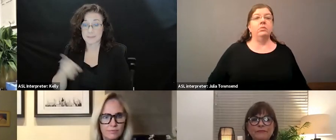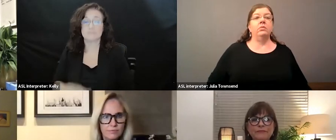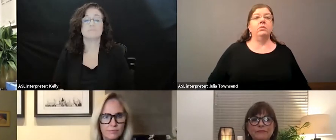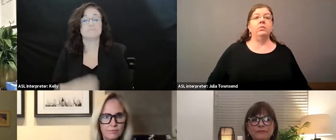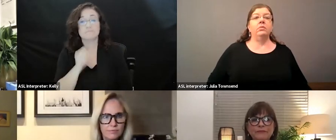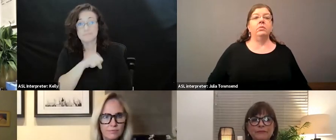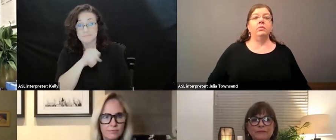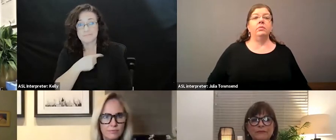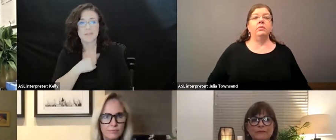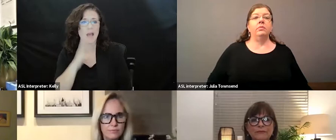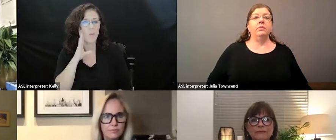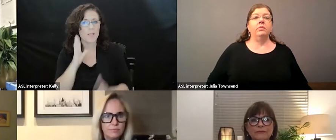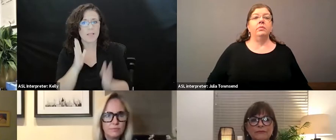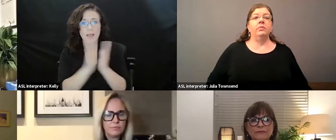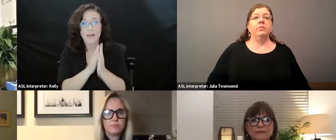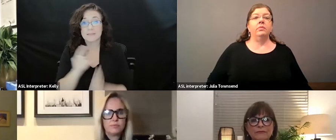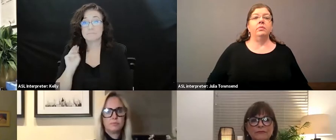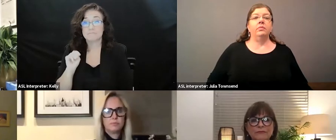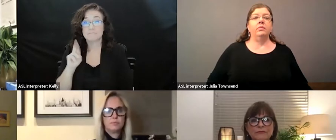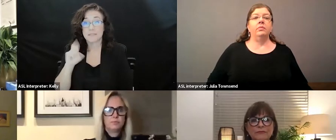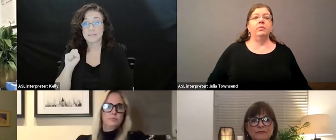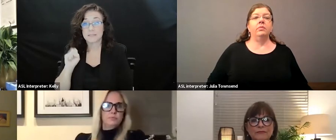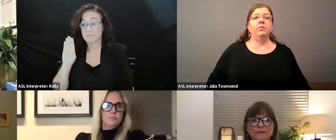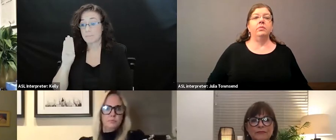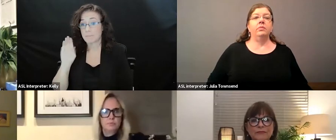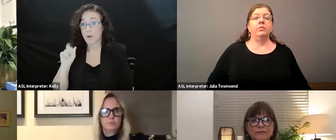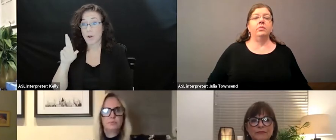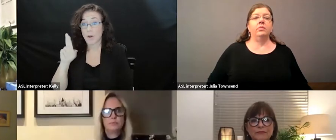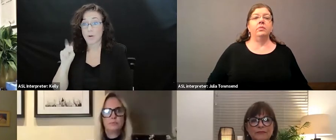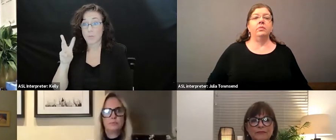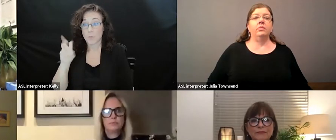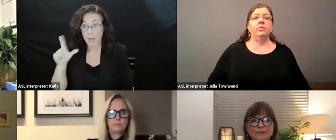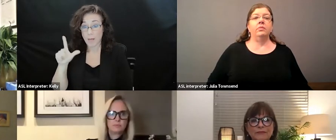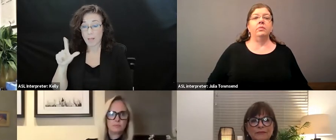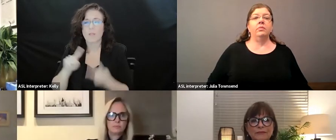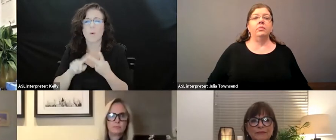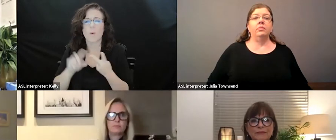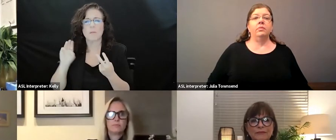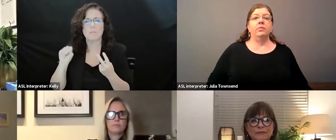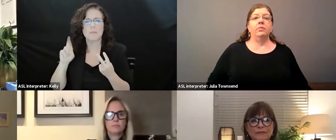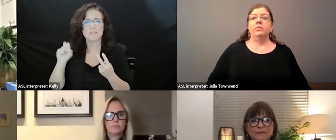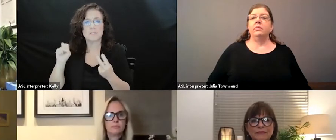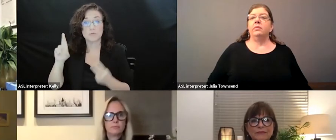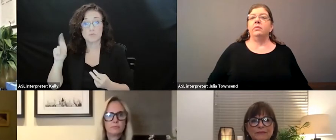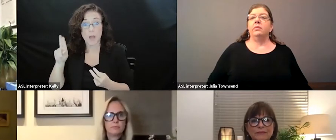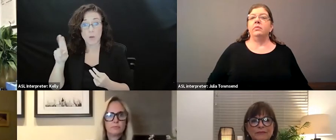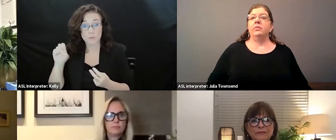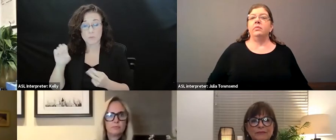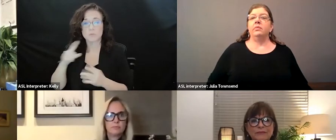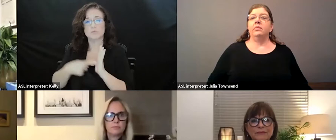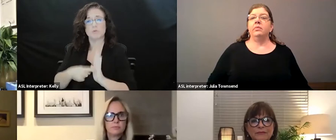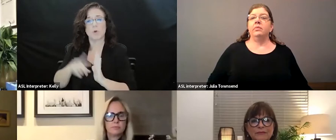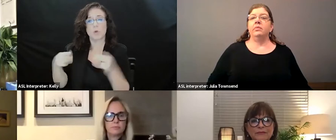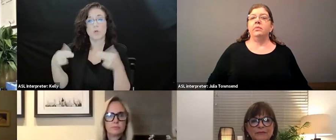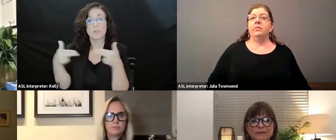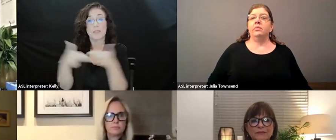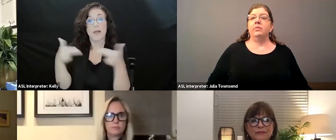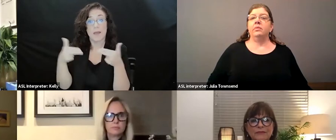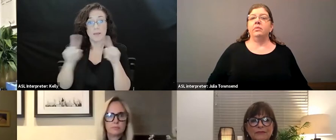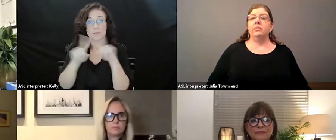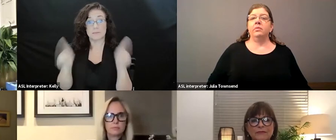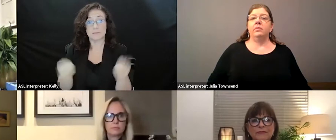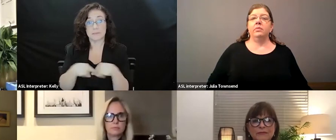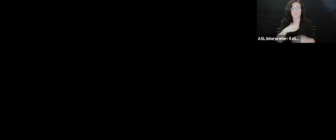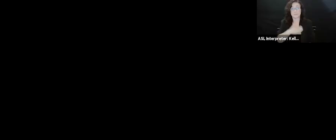miss farnwell i believe or mr rouse to show his slides um and to begin with